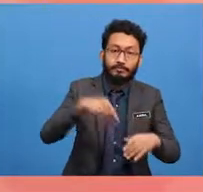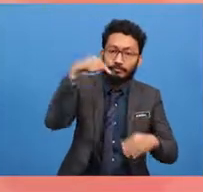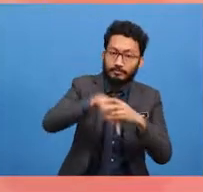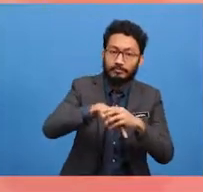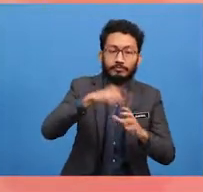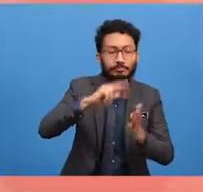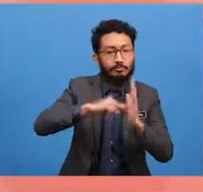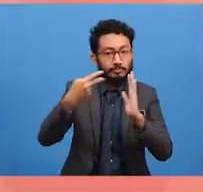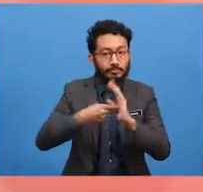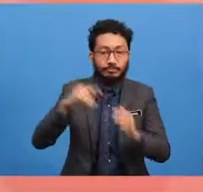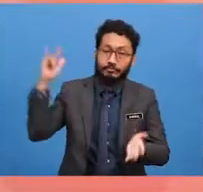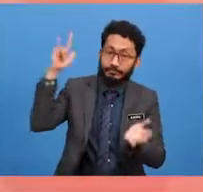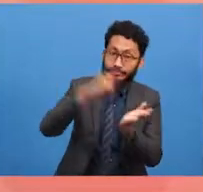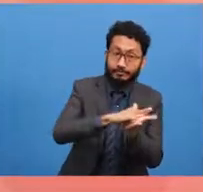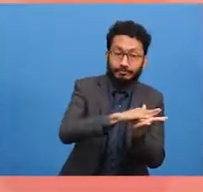flight lands.